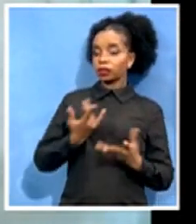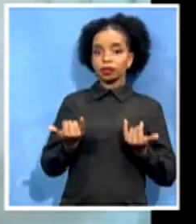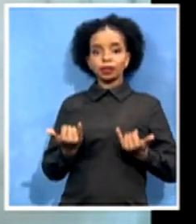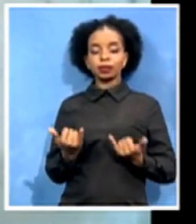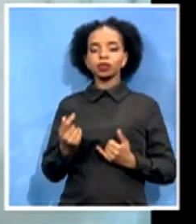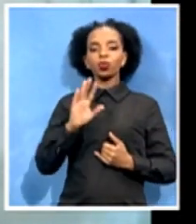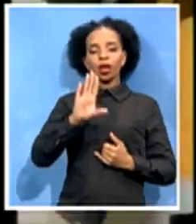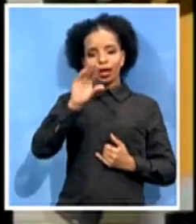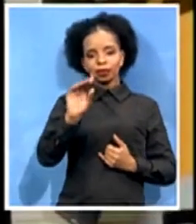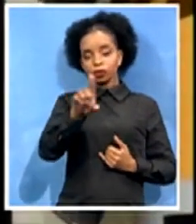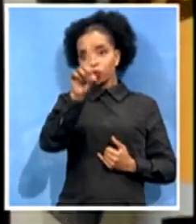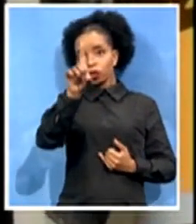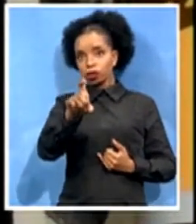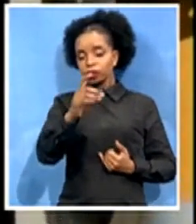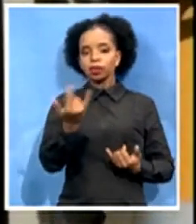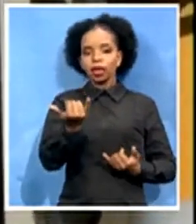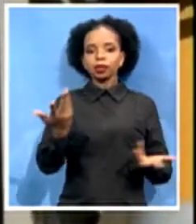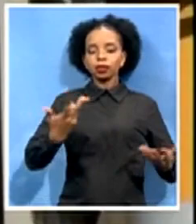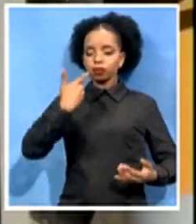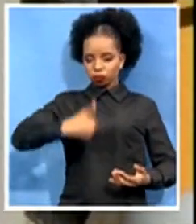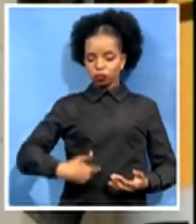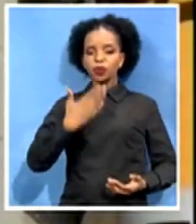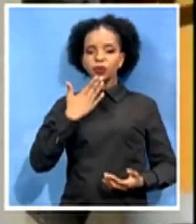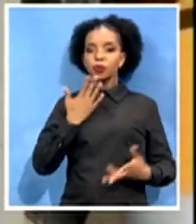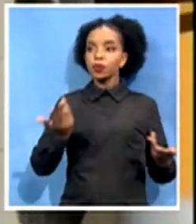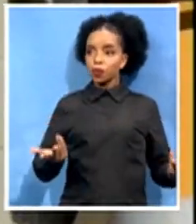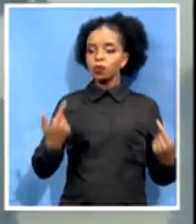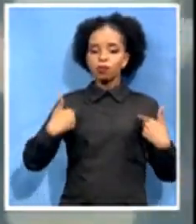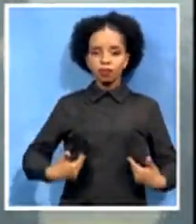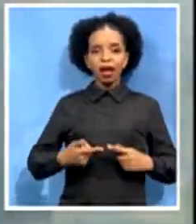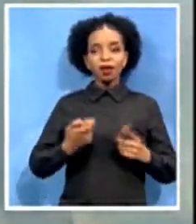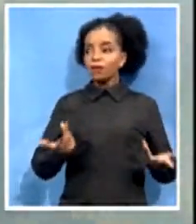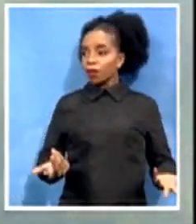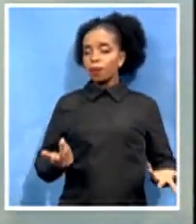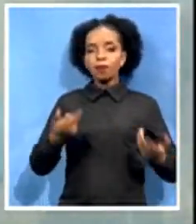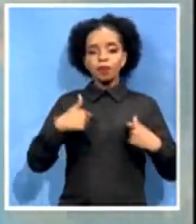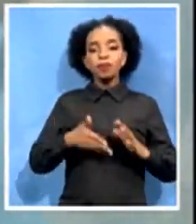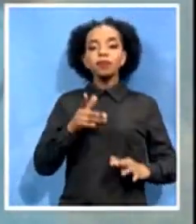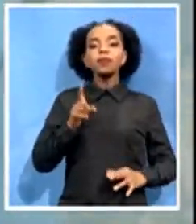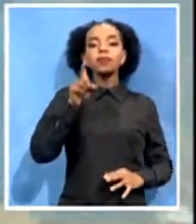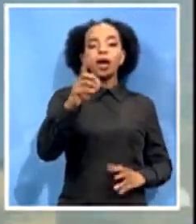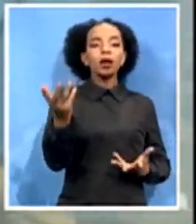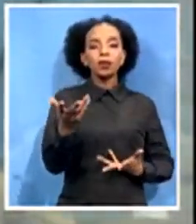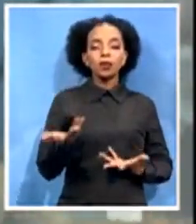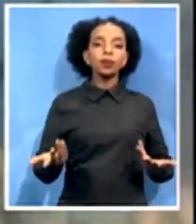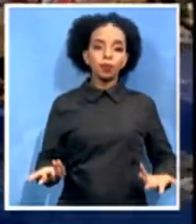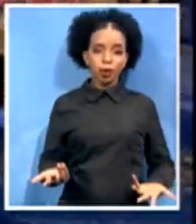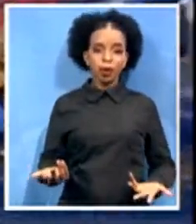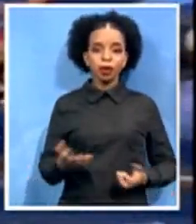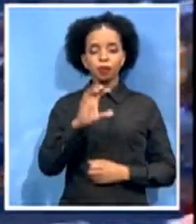from? Where am I going? And I think the way it's manifesting now is through these sort of